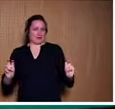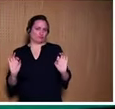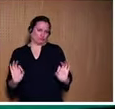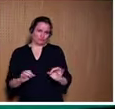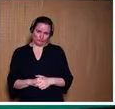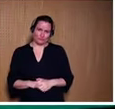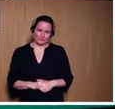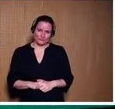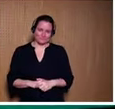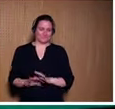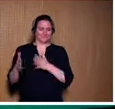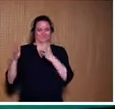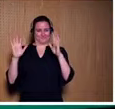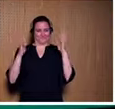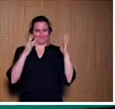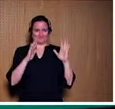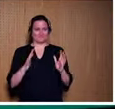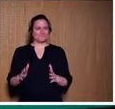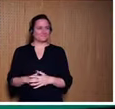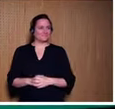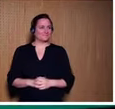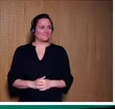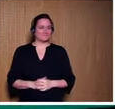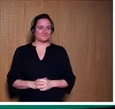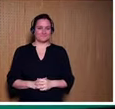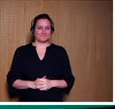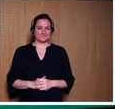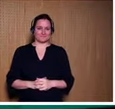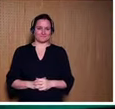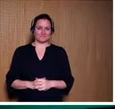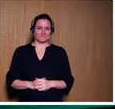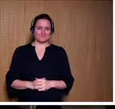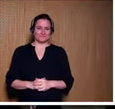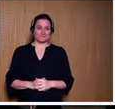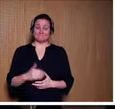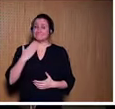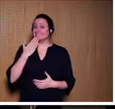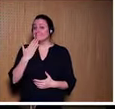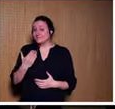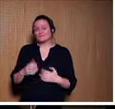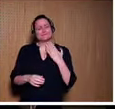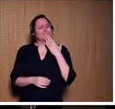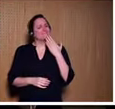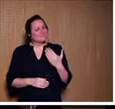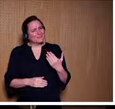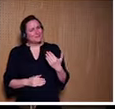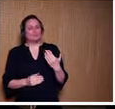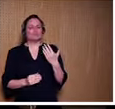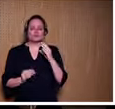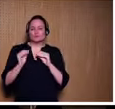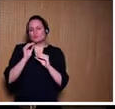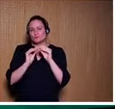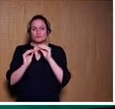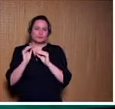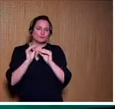Thank you, speakers. Thank you very much. Thank you so much. My pleasure, Julia.